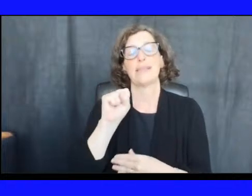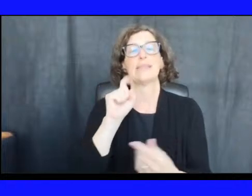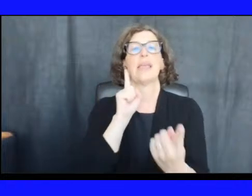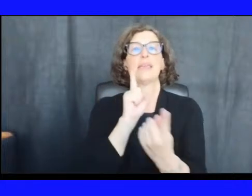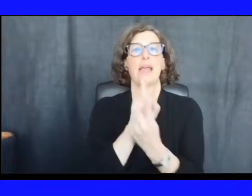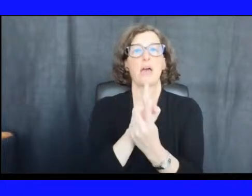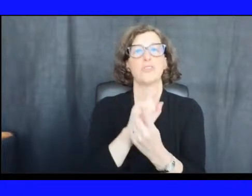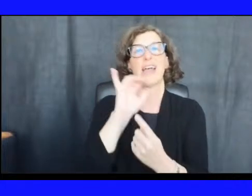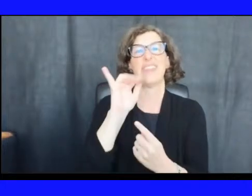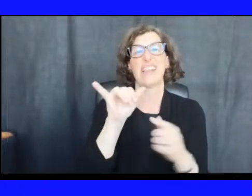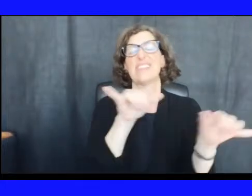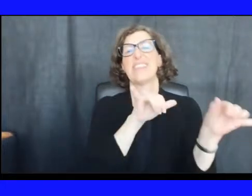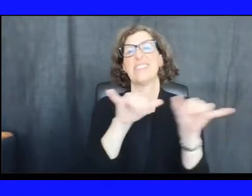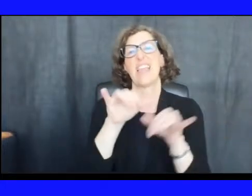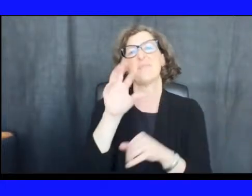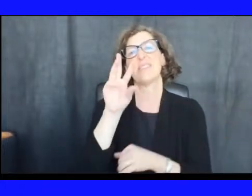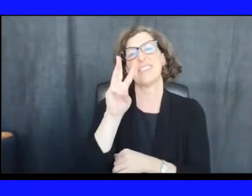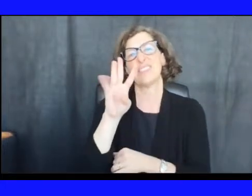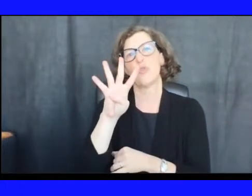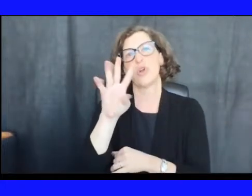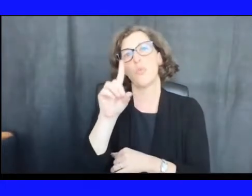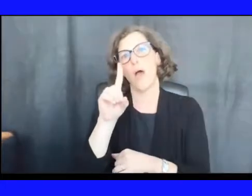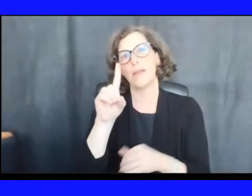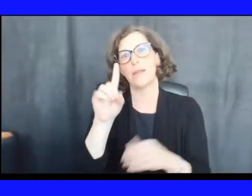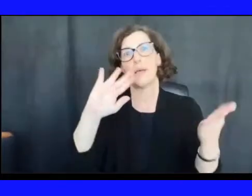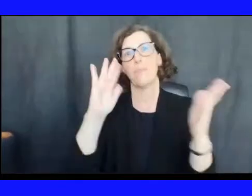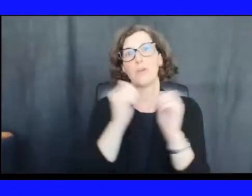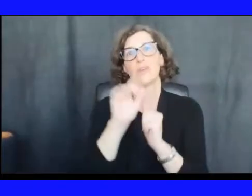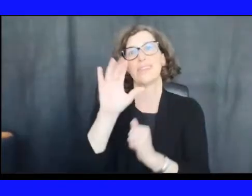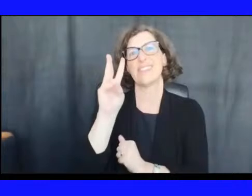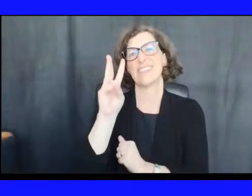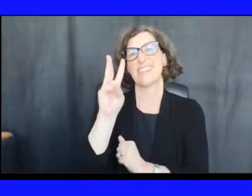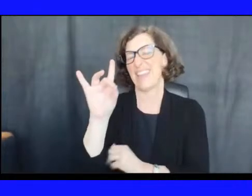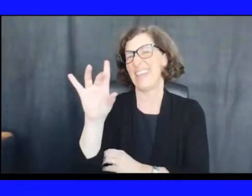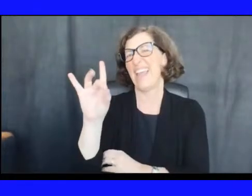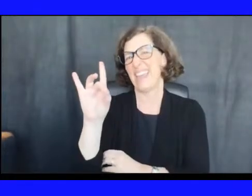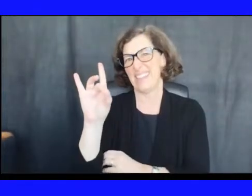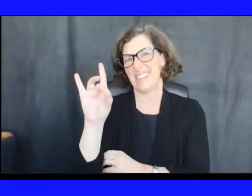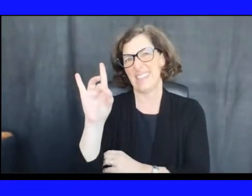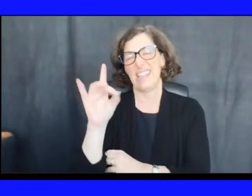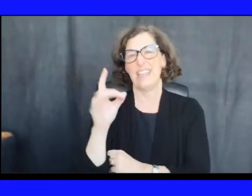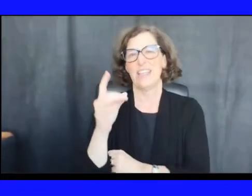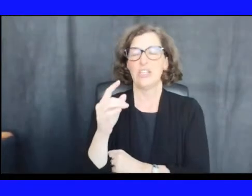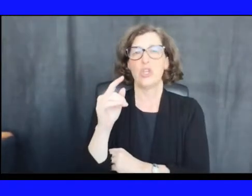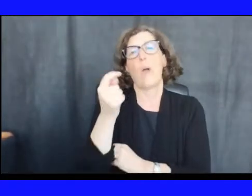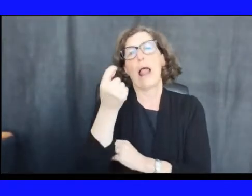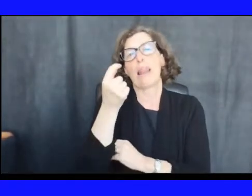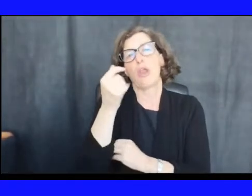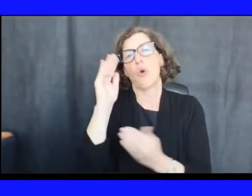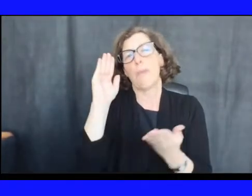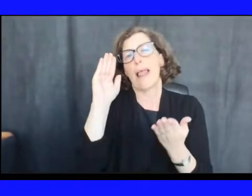to show more, but we're calling this pretty steady at 640. Next.